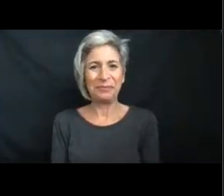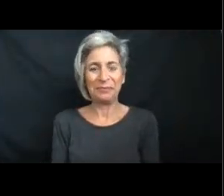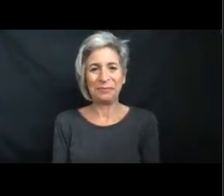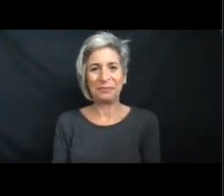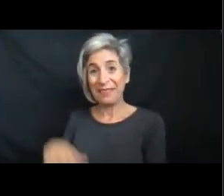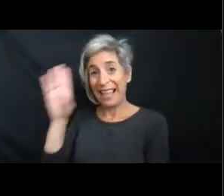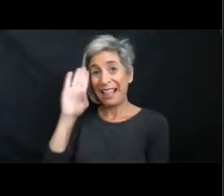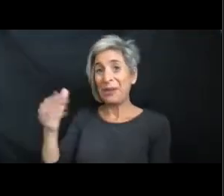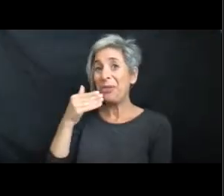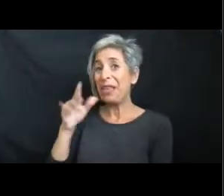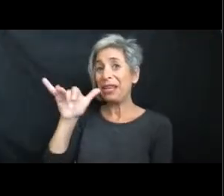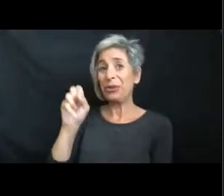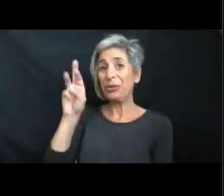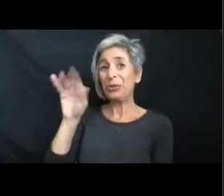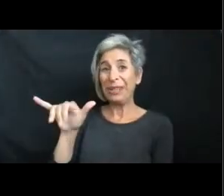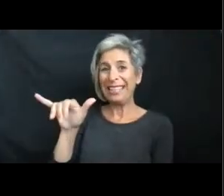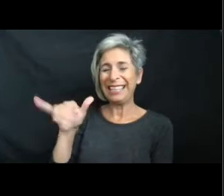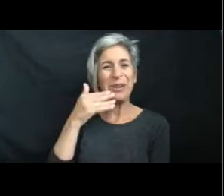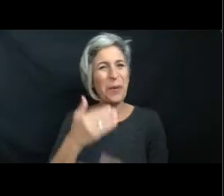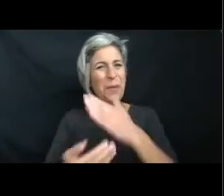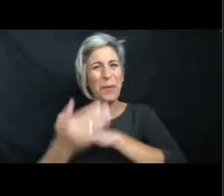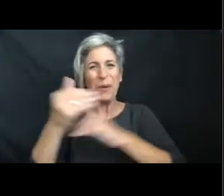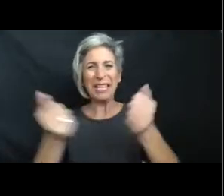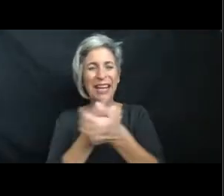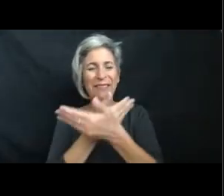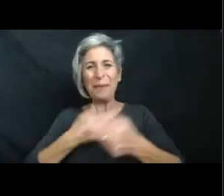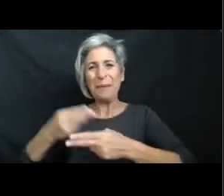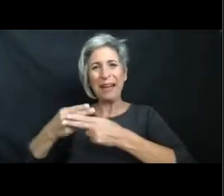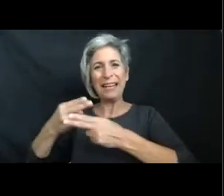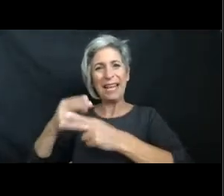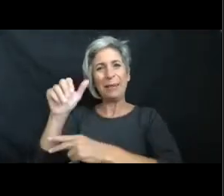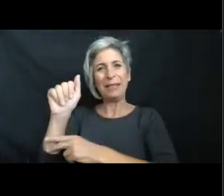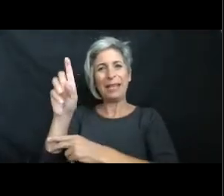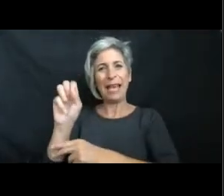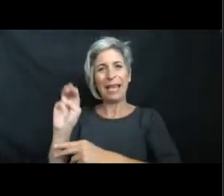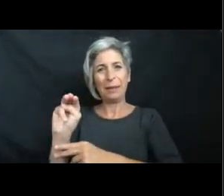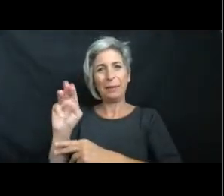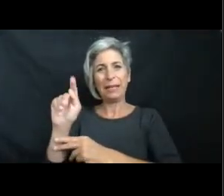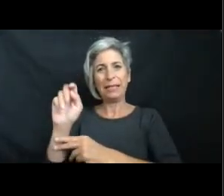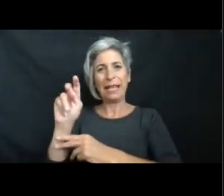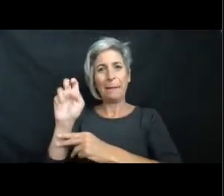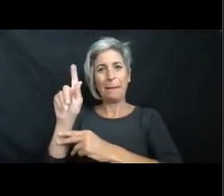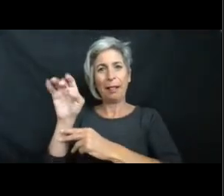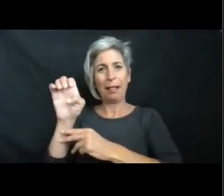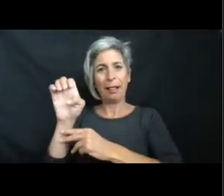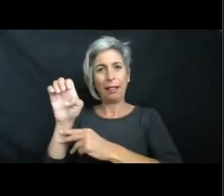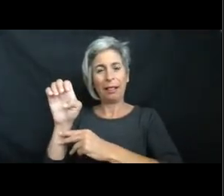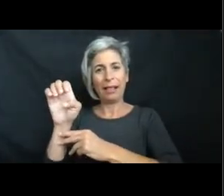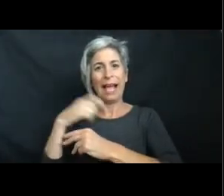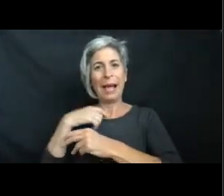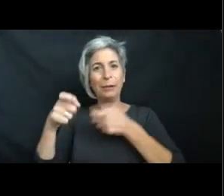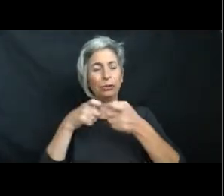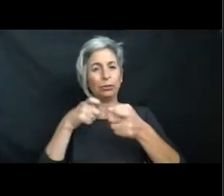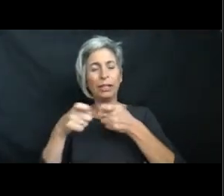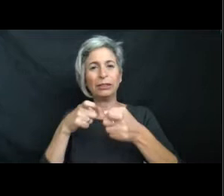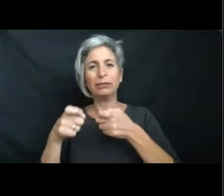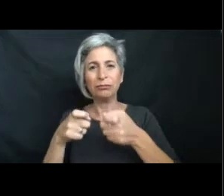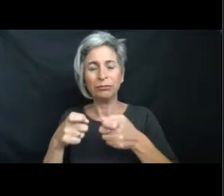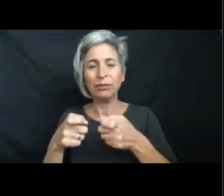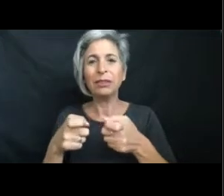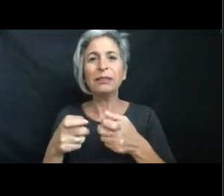Hi, thank you, Yuri. Good morning, everybody. My name is Adam Temple. I'm the Director of Development Services for the City of Boynton